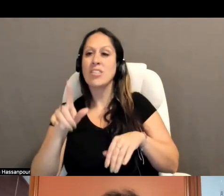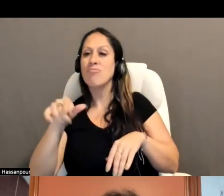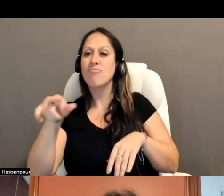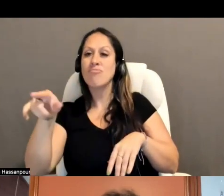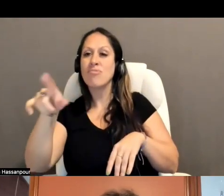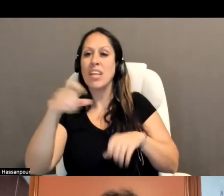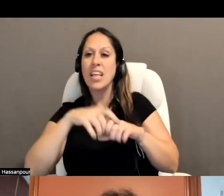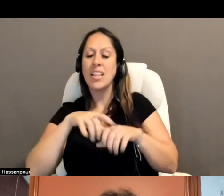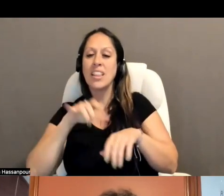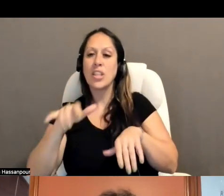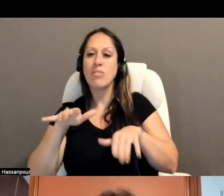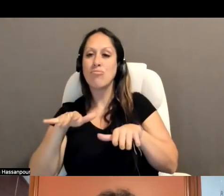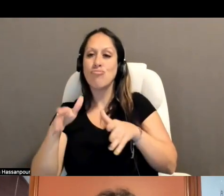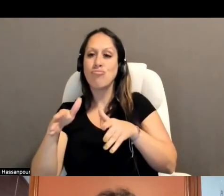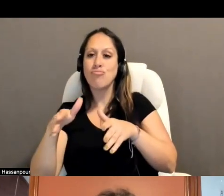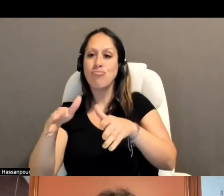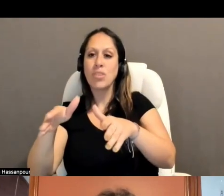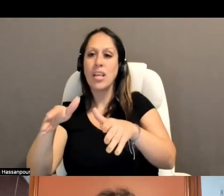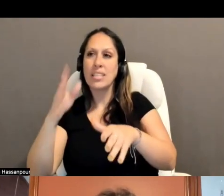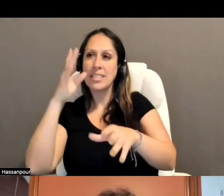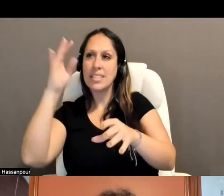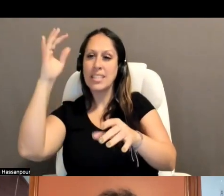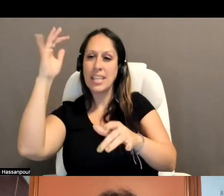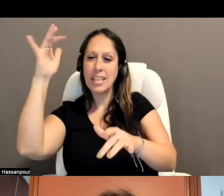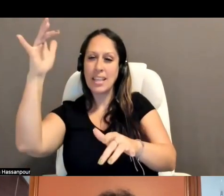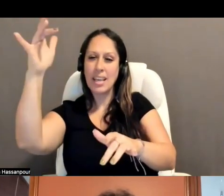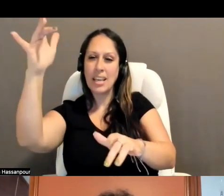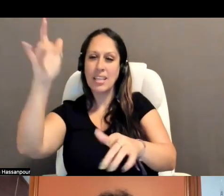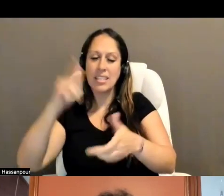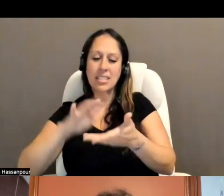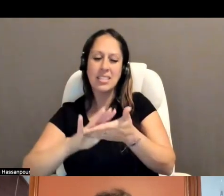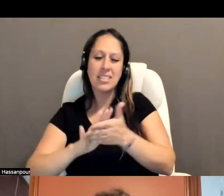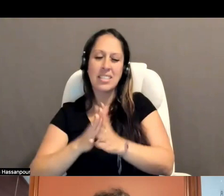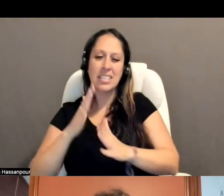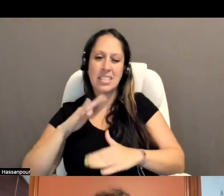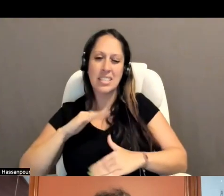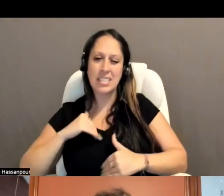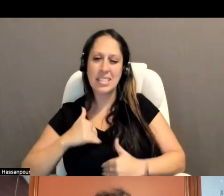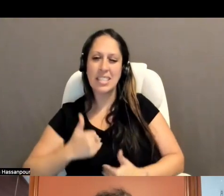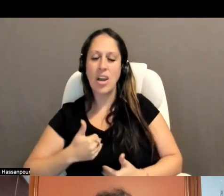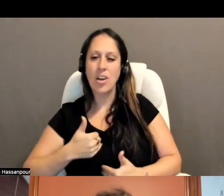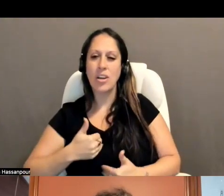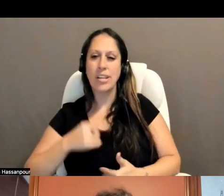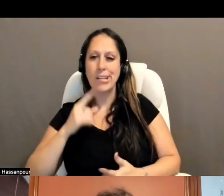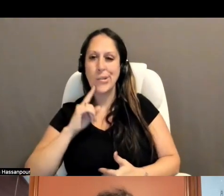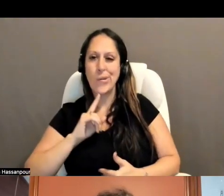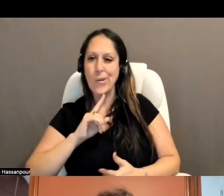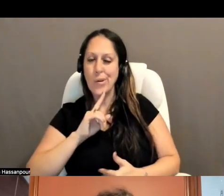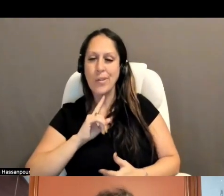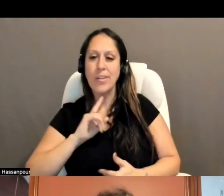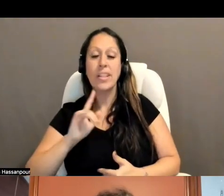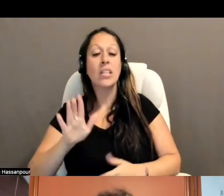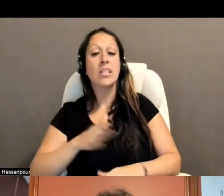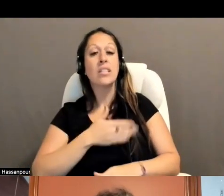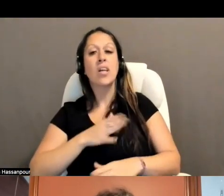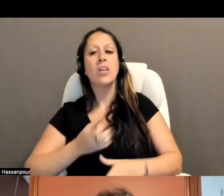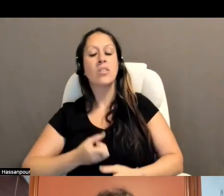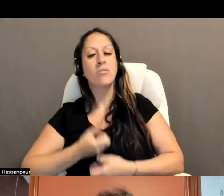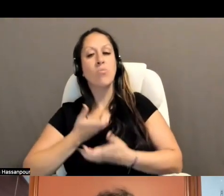in the range, and it's twilight or whatever, and he's real tired and lonely. And so the song expresses